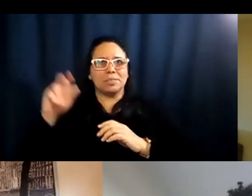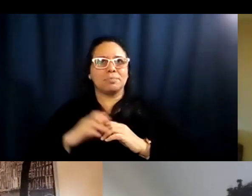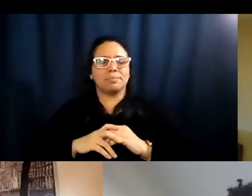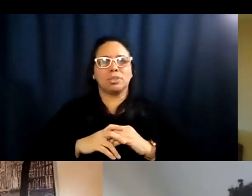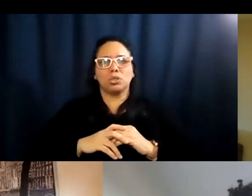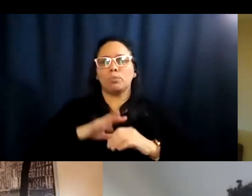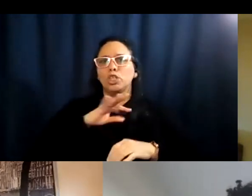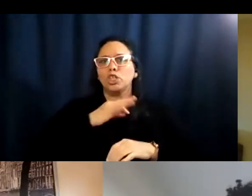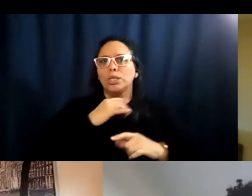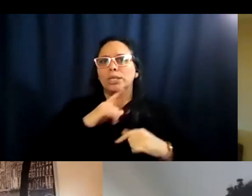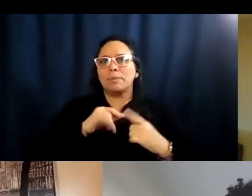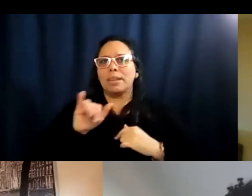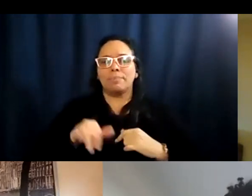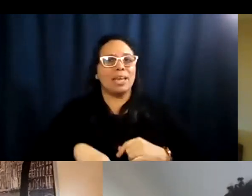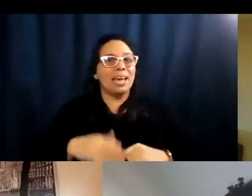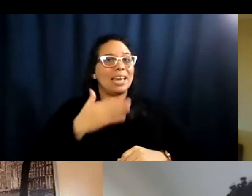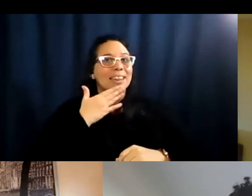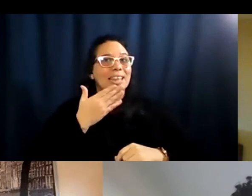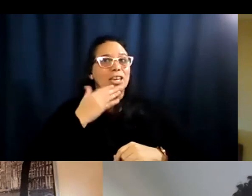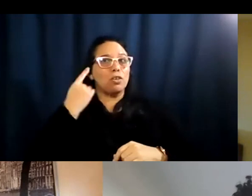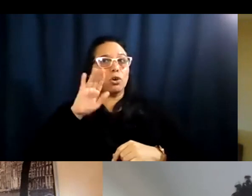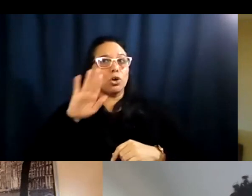Thank you for your perspective and for your question.